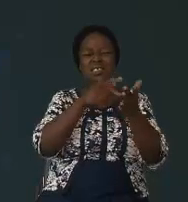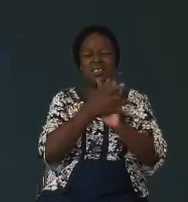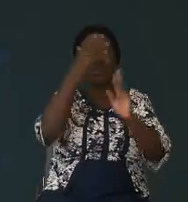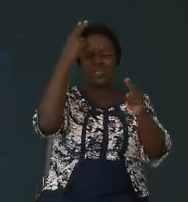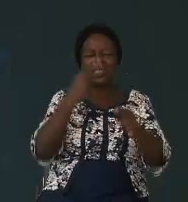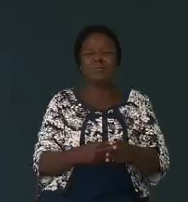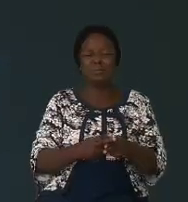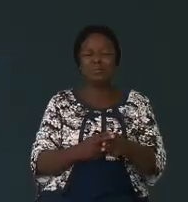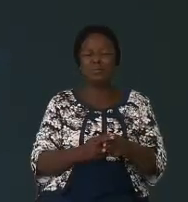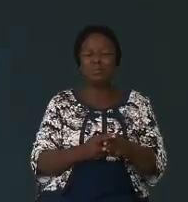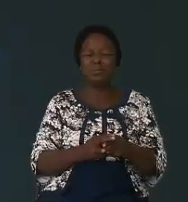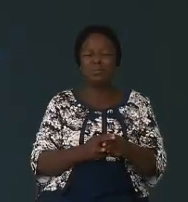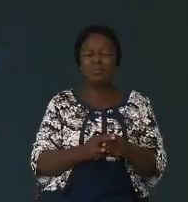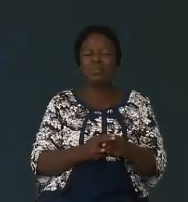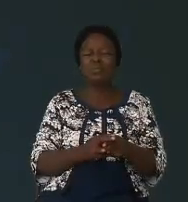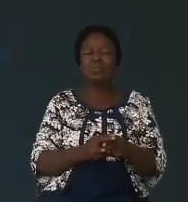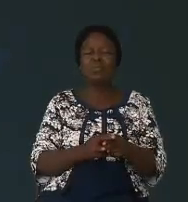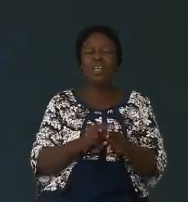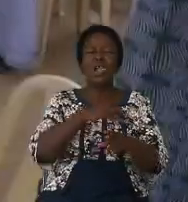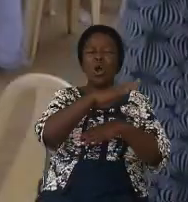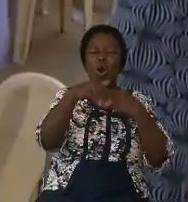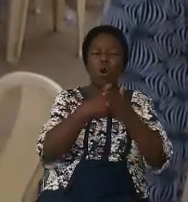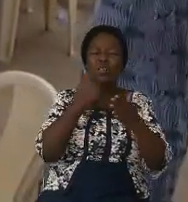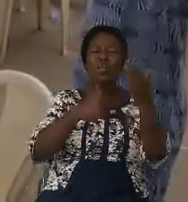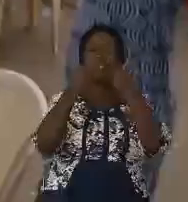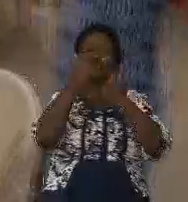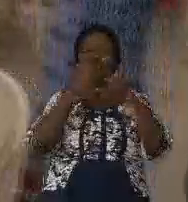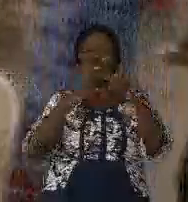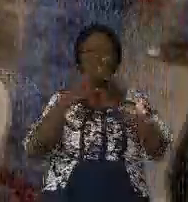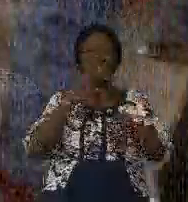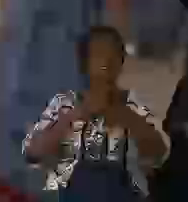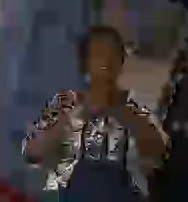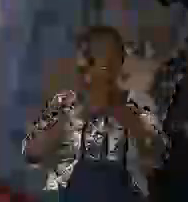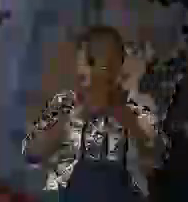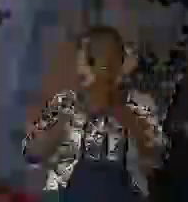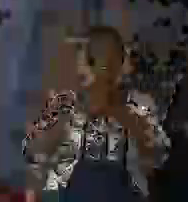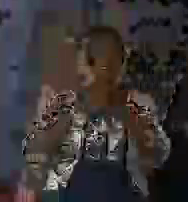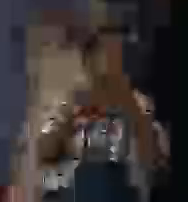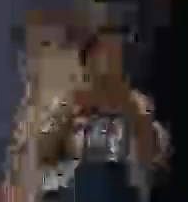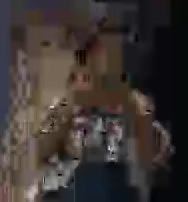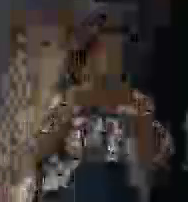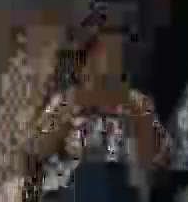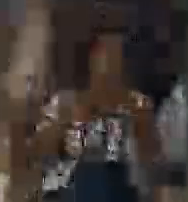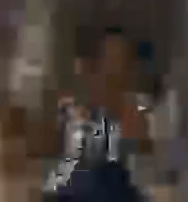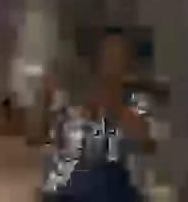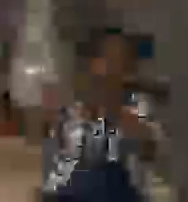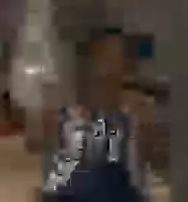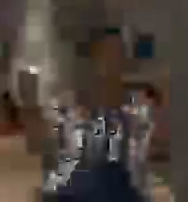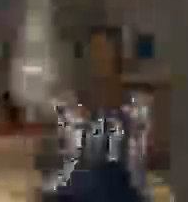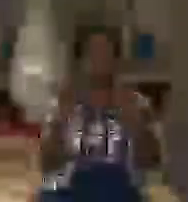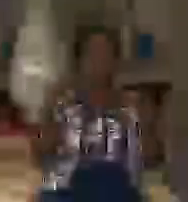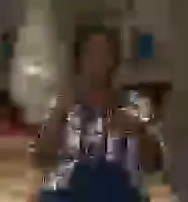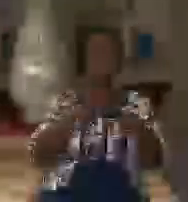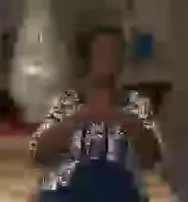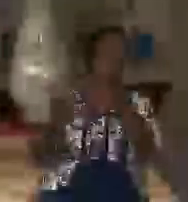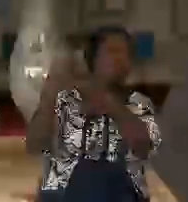come to everyone in Jesus' name. All the mistakes of the past, all the